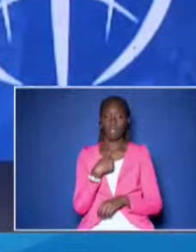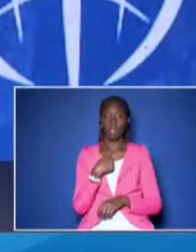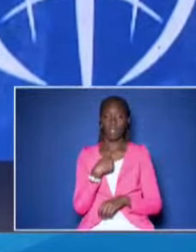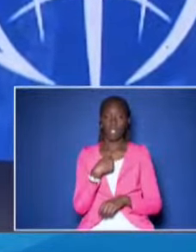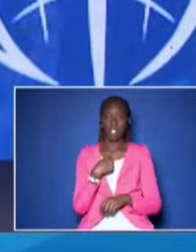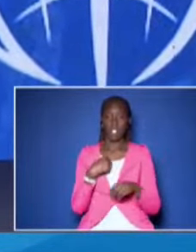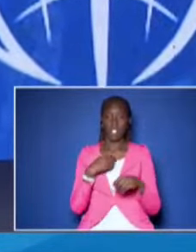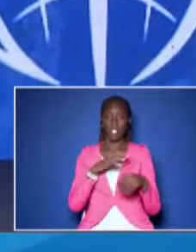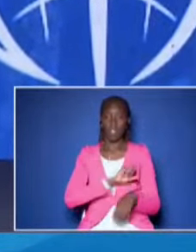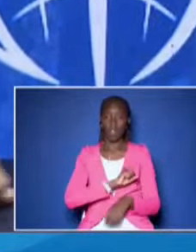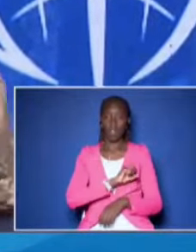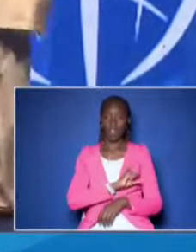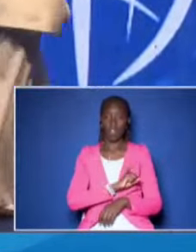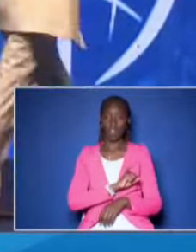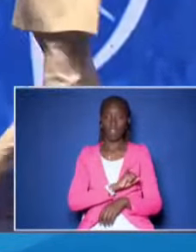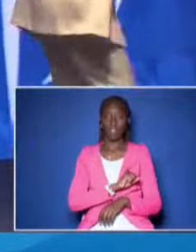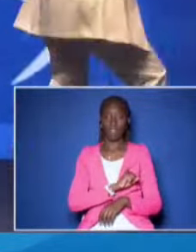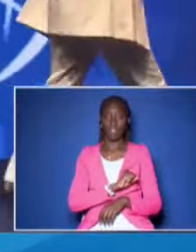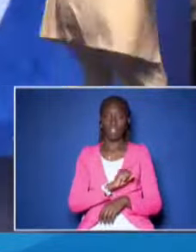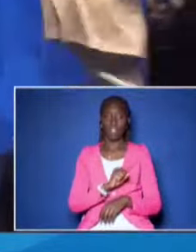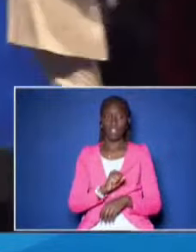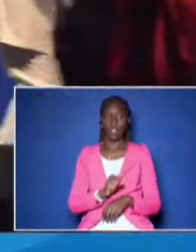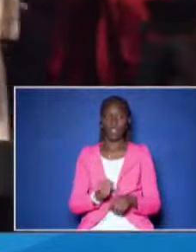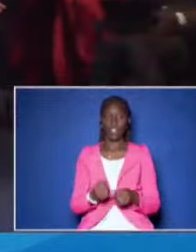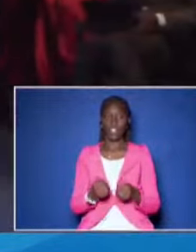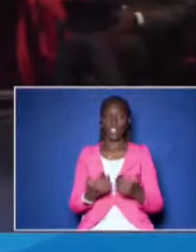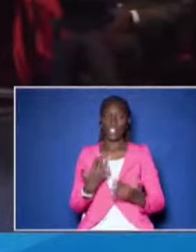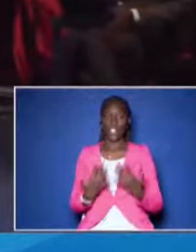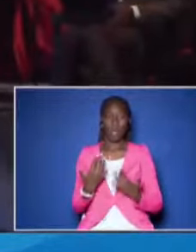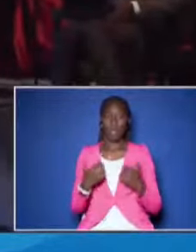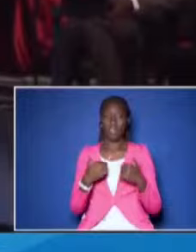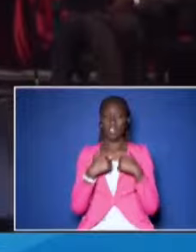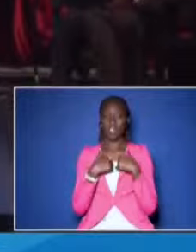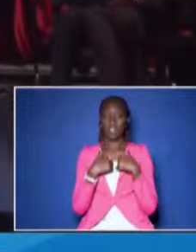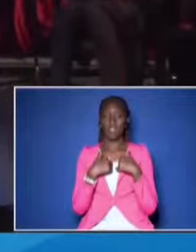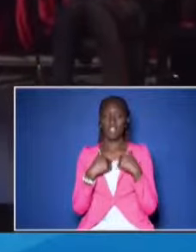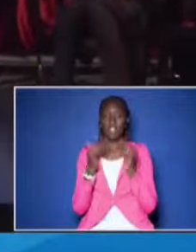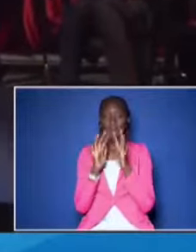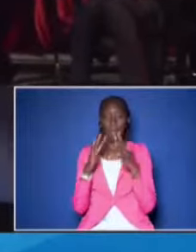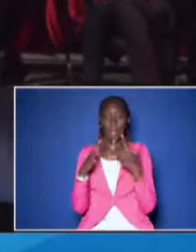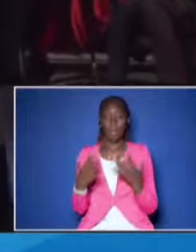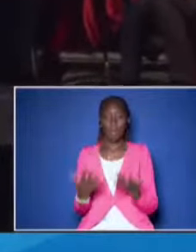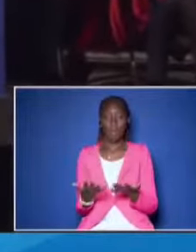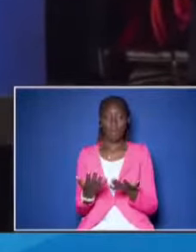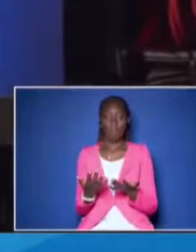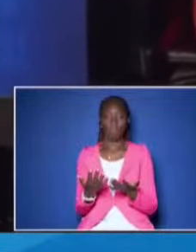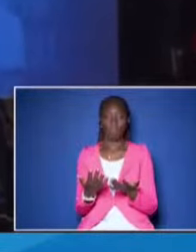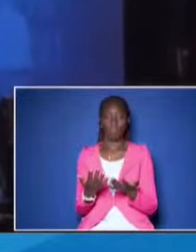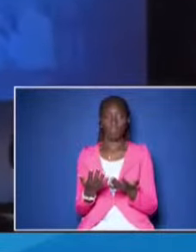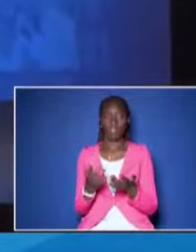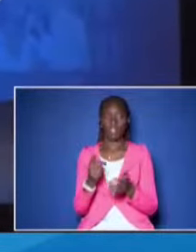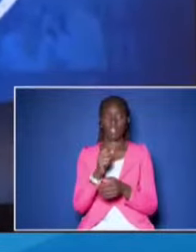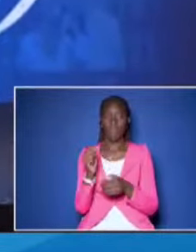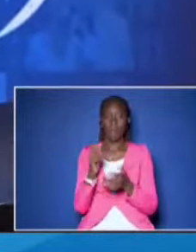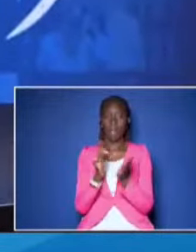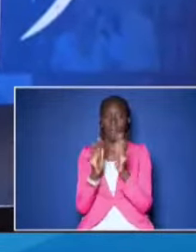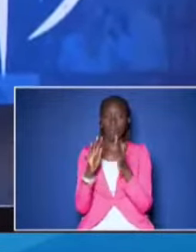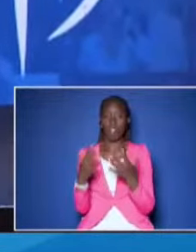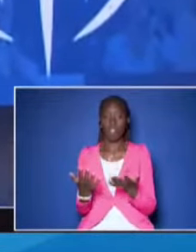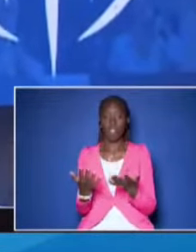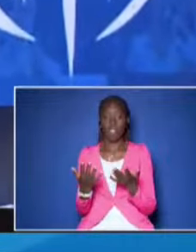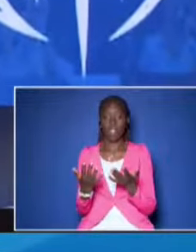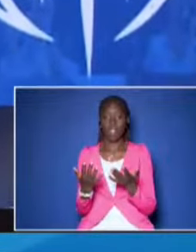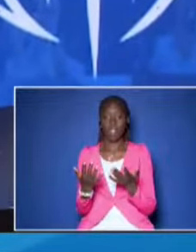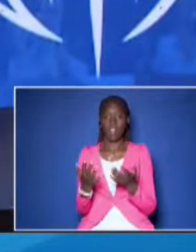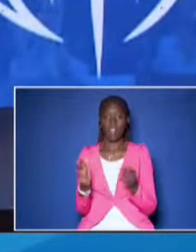is Comfort to cheer me cheer me the Bible say the Bible